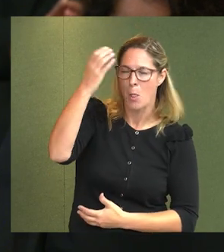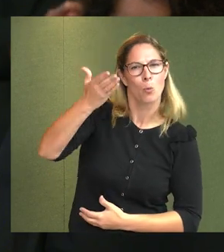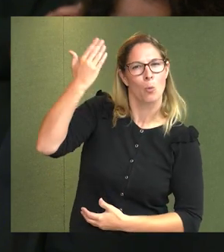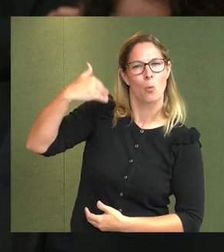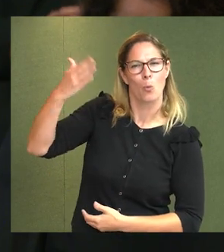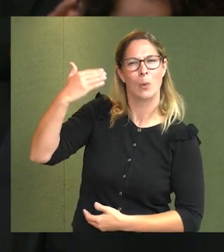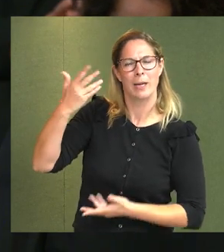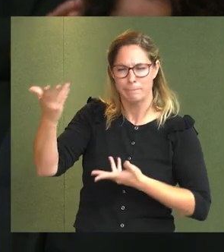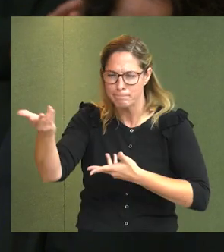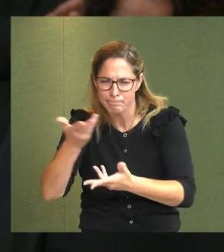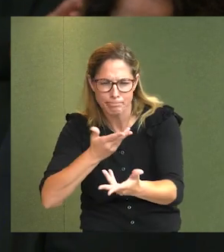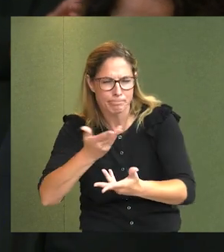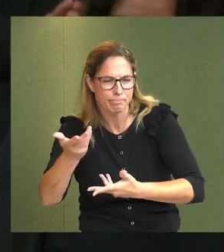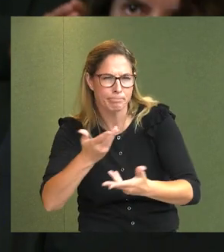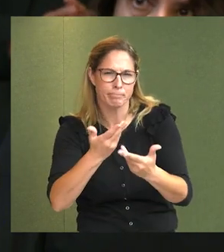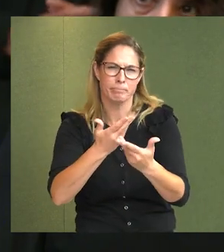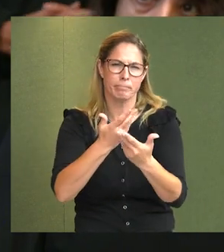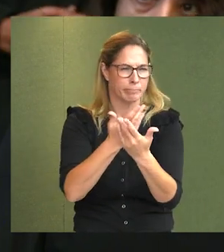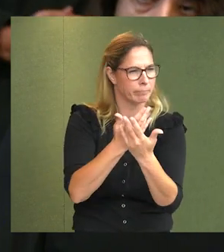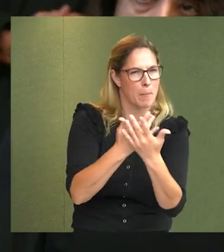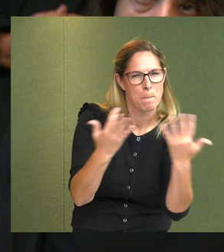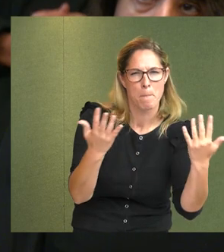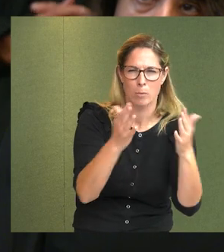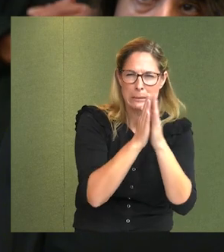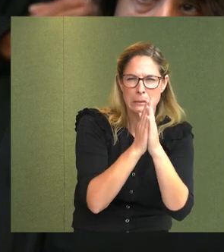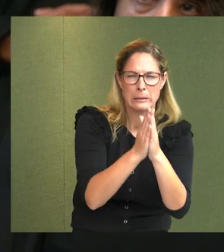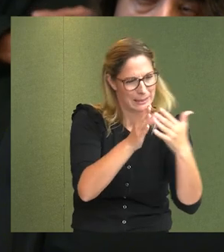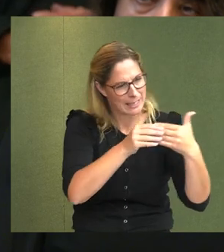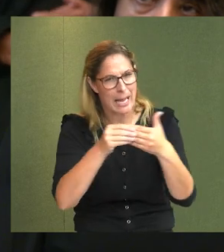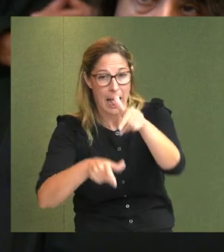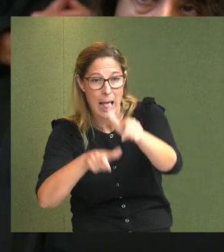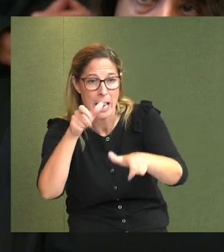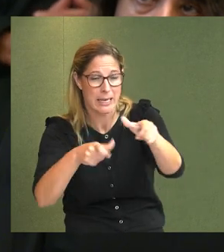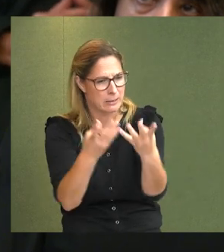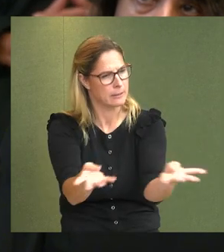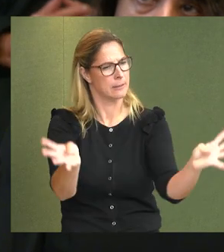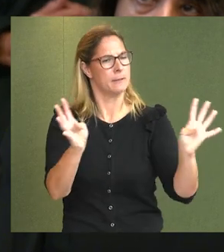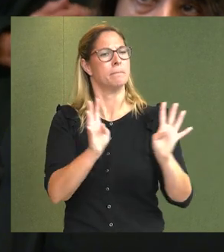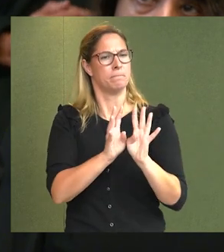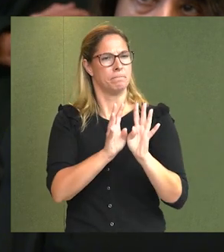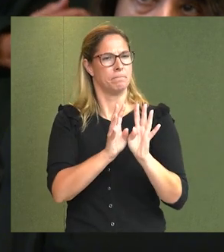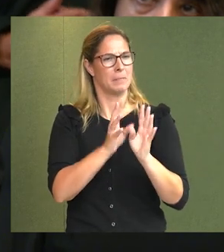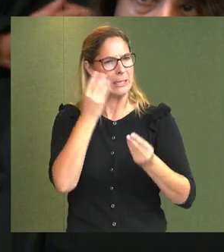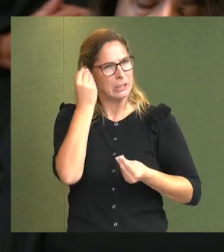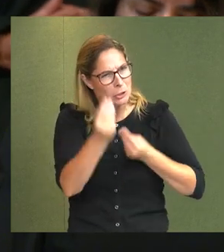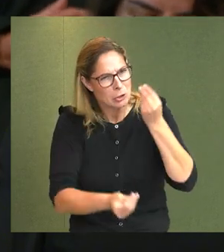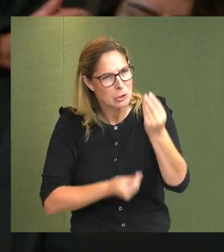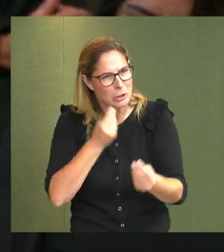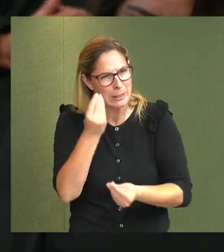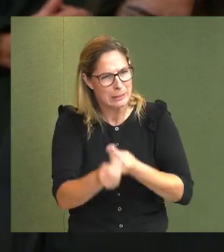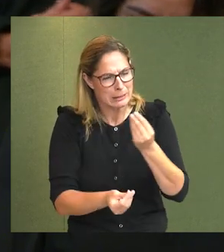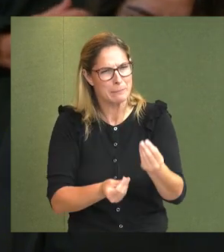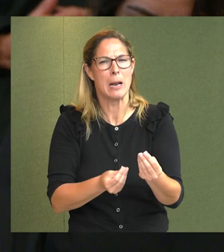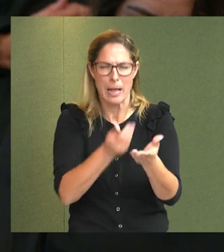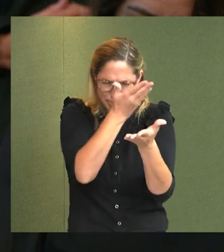faith communities at Lambeth Palace, and she set the record straight about the role of the